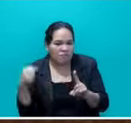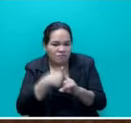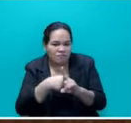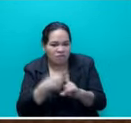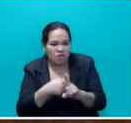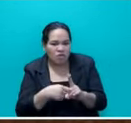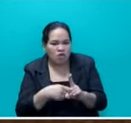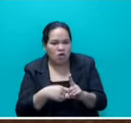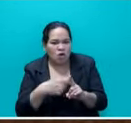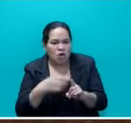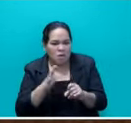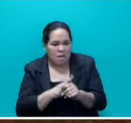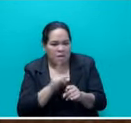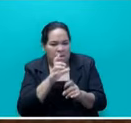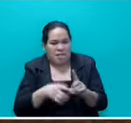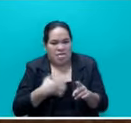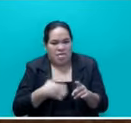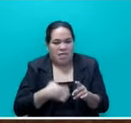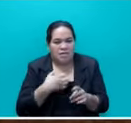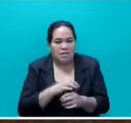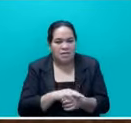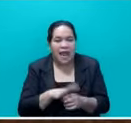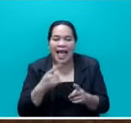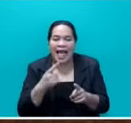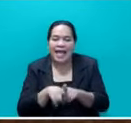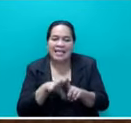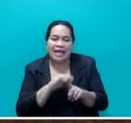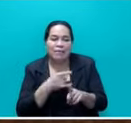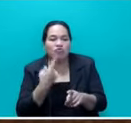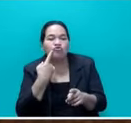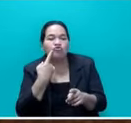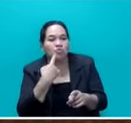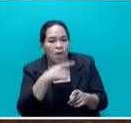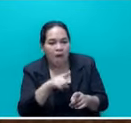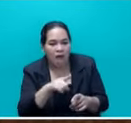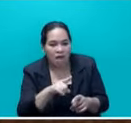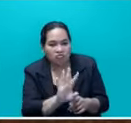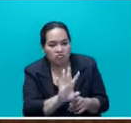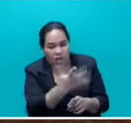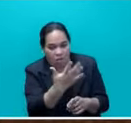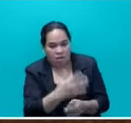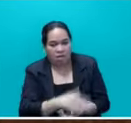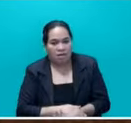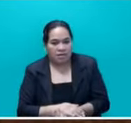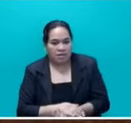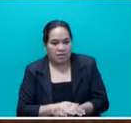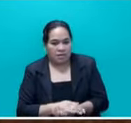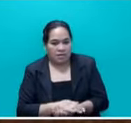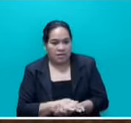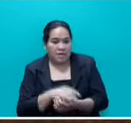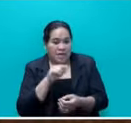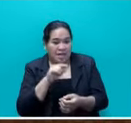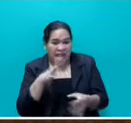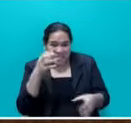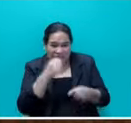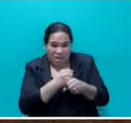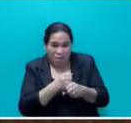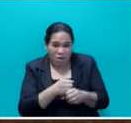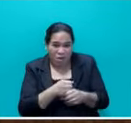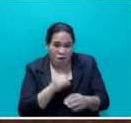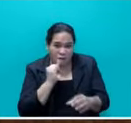person. There's the offence, you swear at somebody, for example, it says, a person commits a summary offence if he or